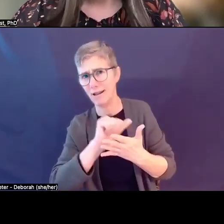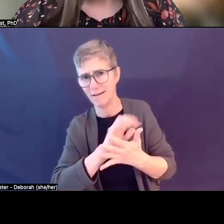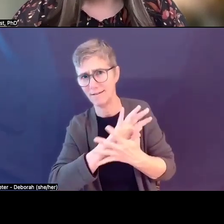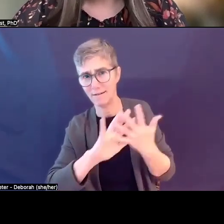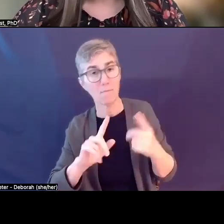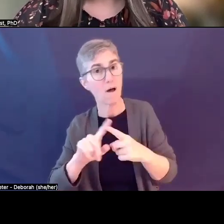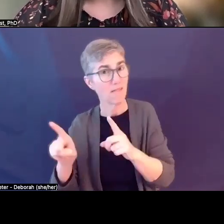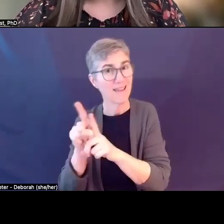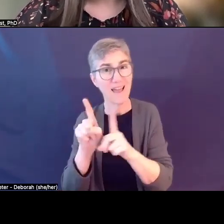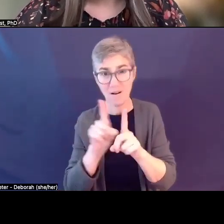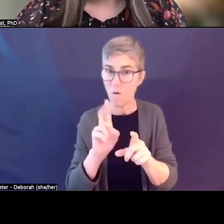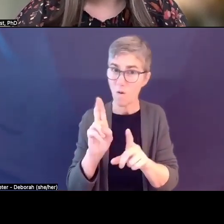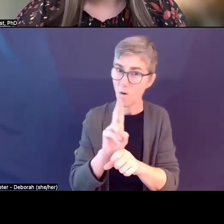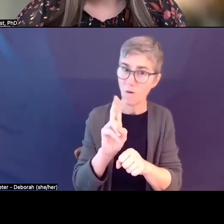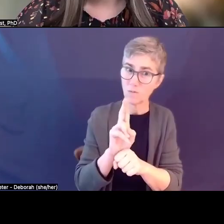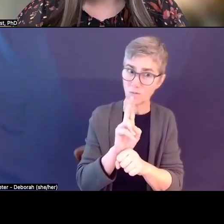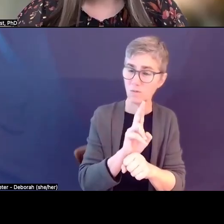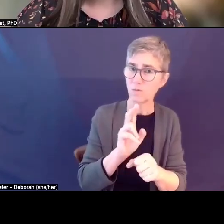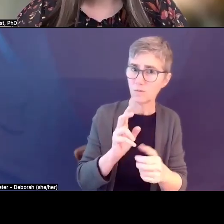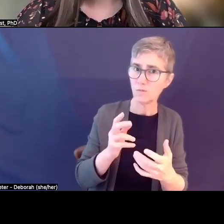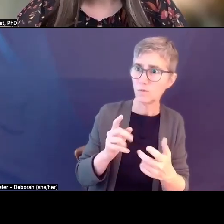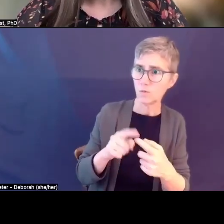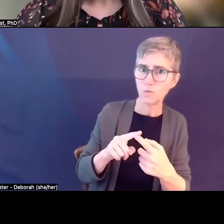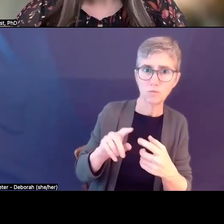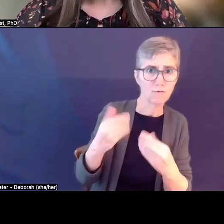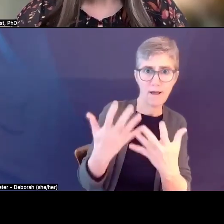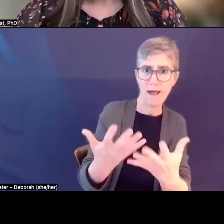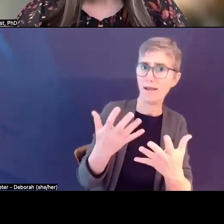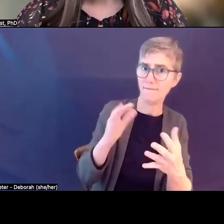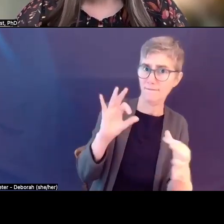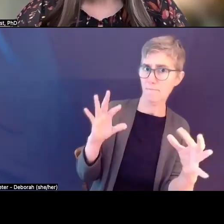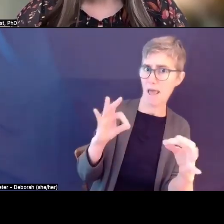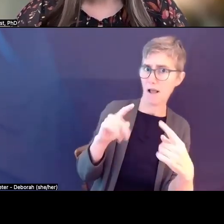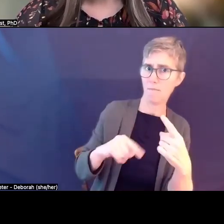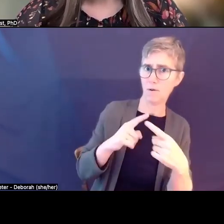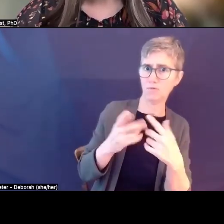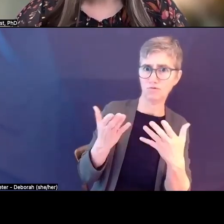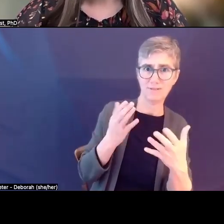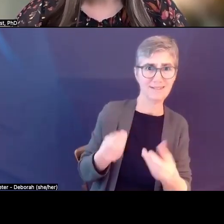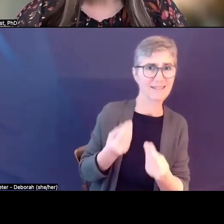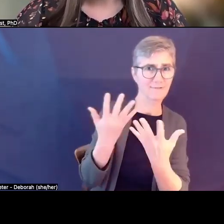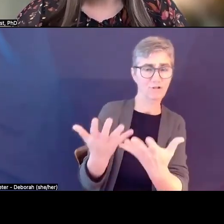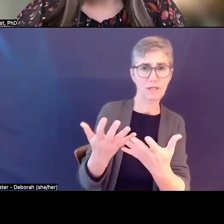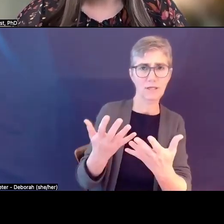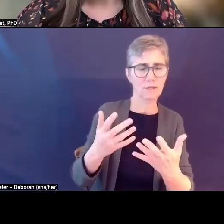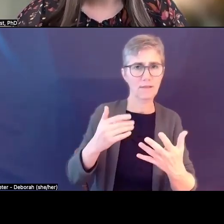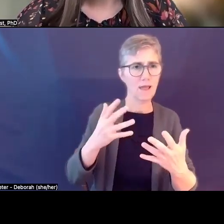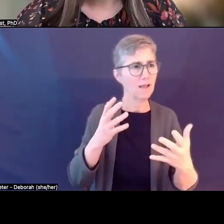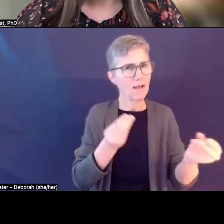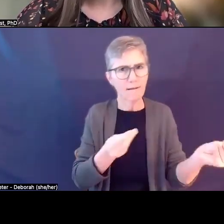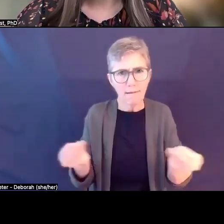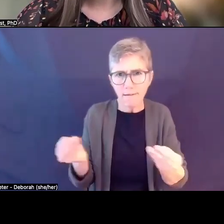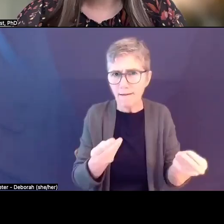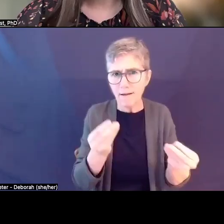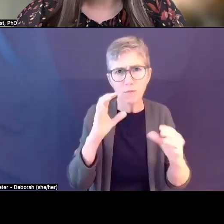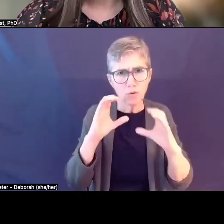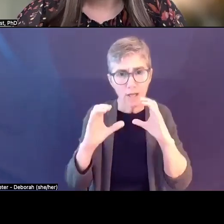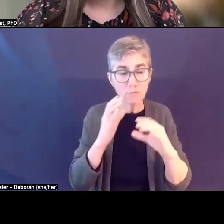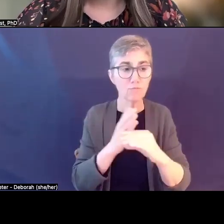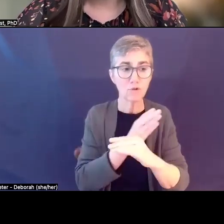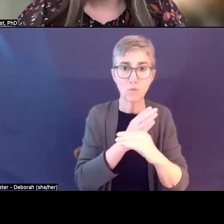can also be used to provide feedback on service delivery, where they facilitate communication between organization leaders and members